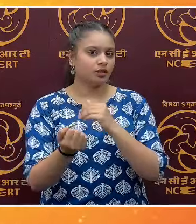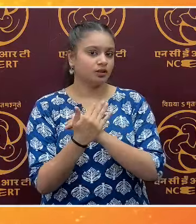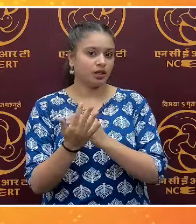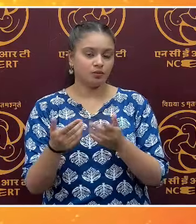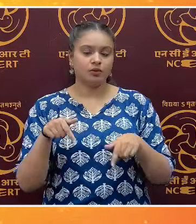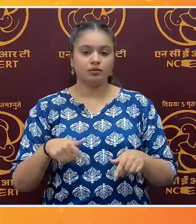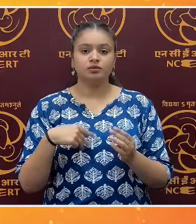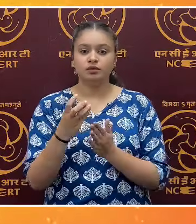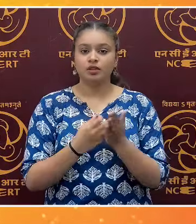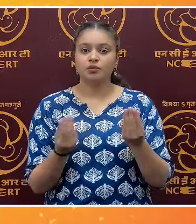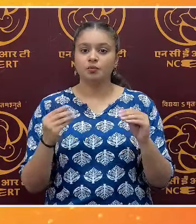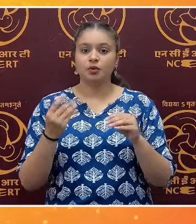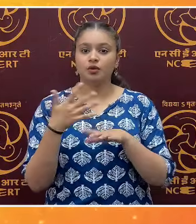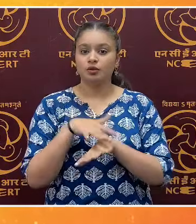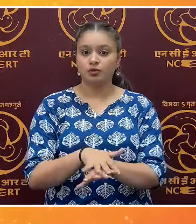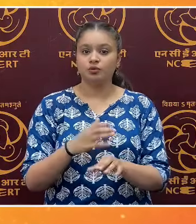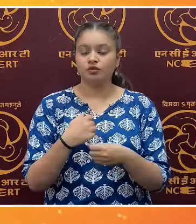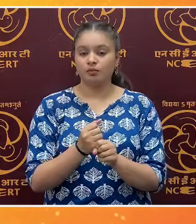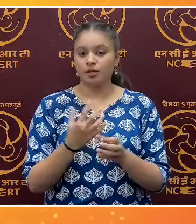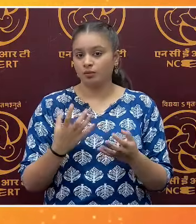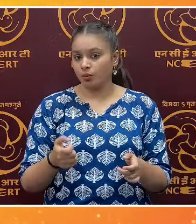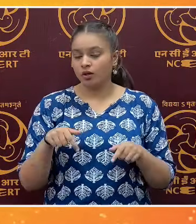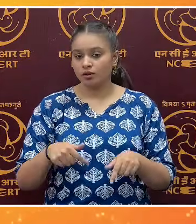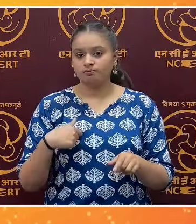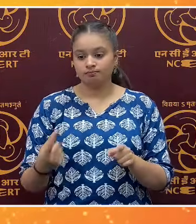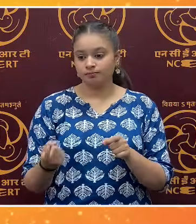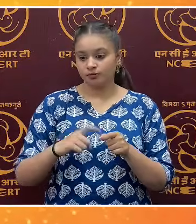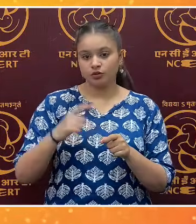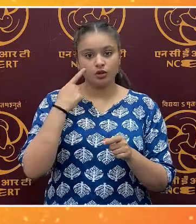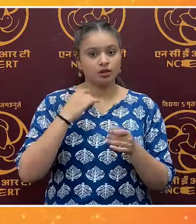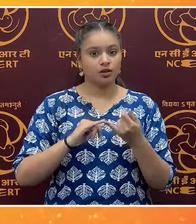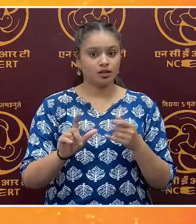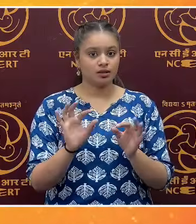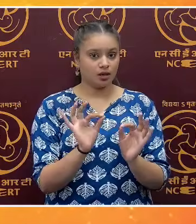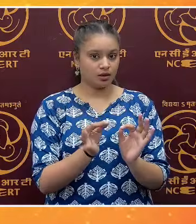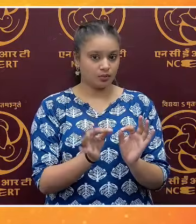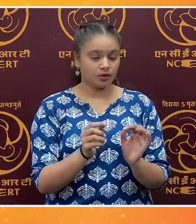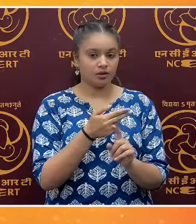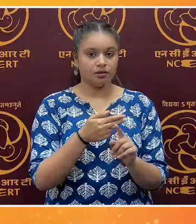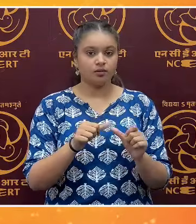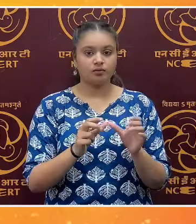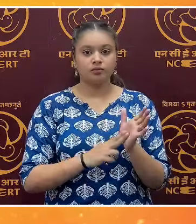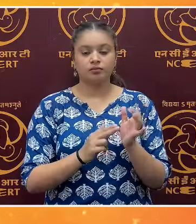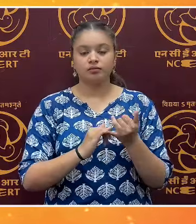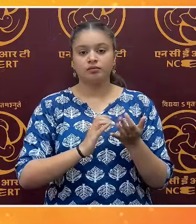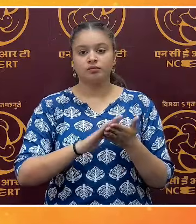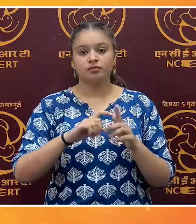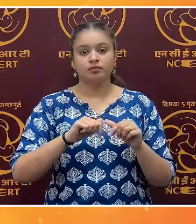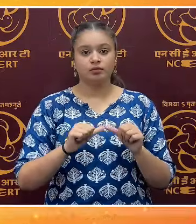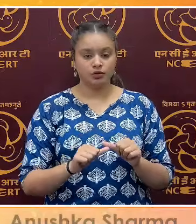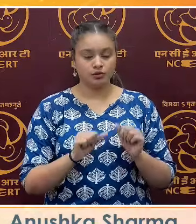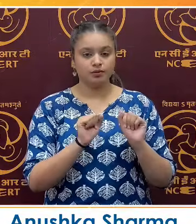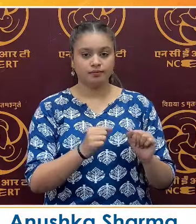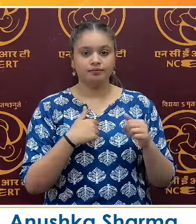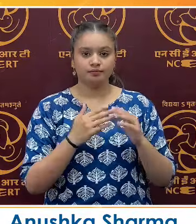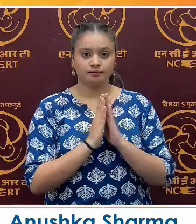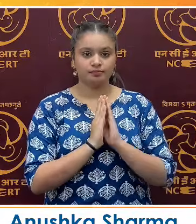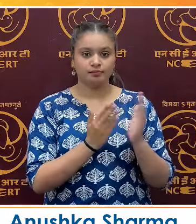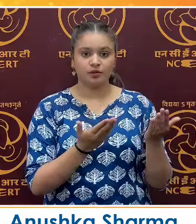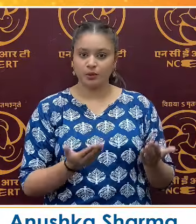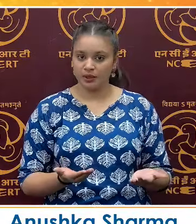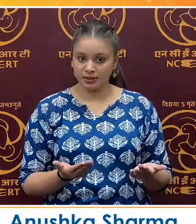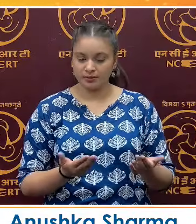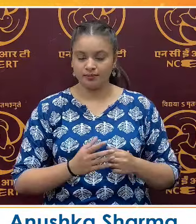make our sessions more inclusive, we are joined by our Indian Sign Language interpreter, Miss Anushka Sharma. Namaskar, we welcome you to the